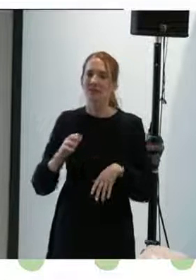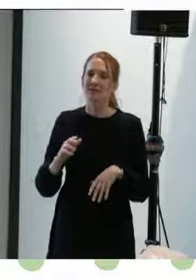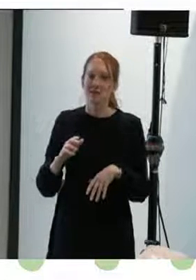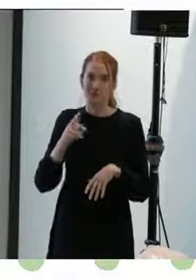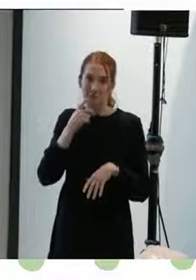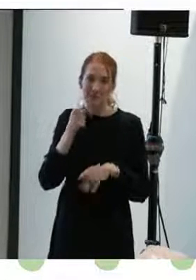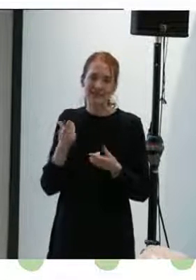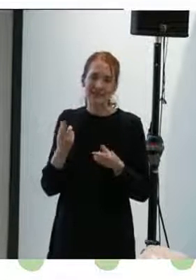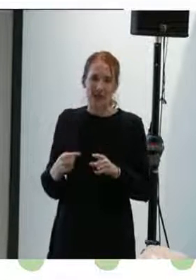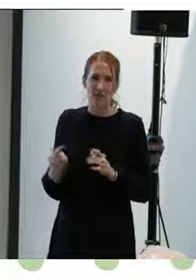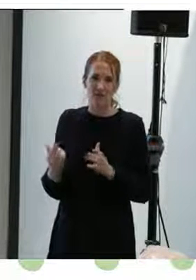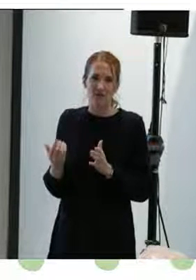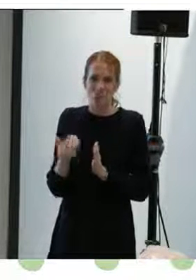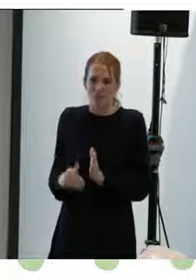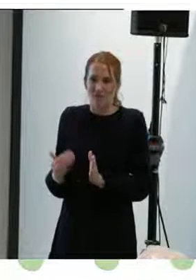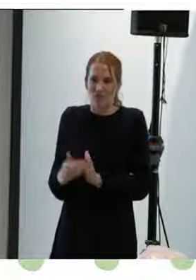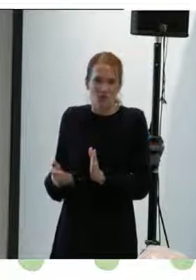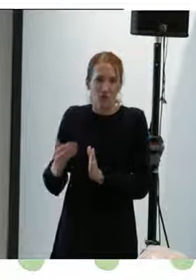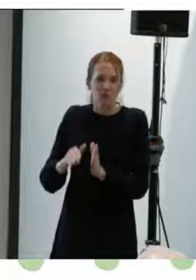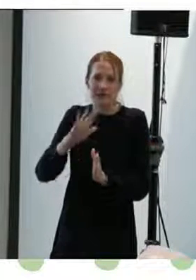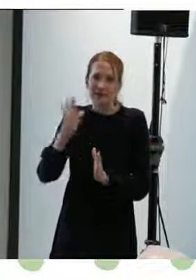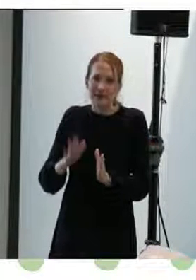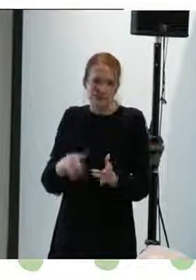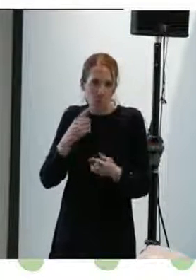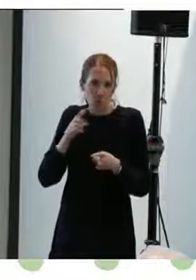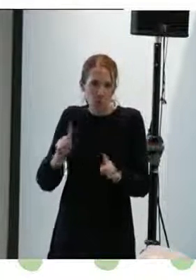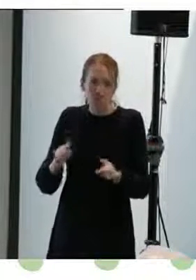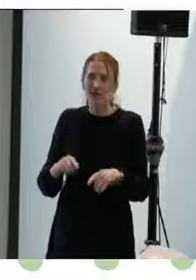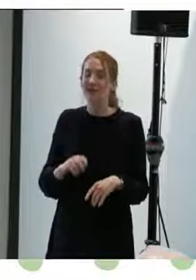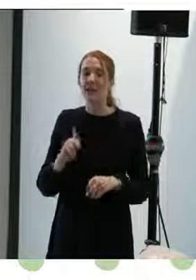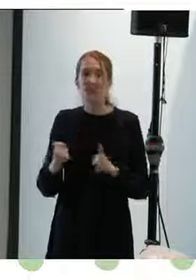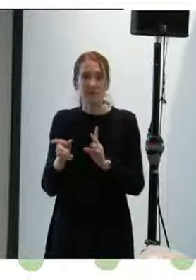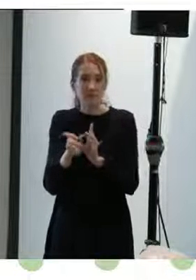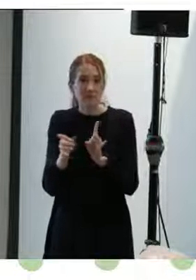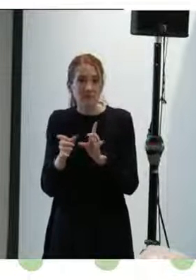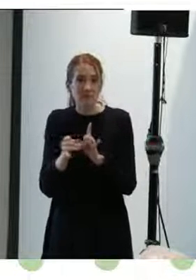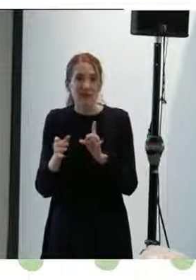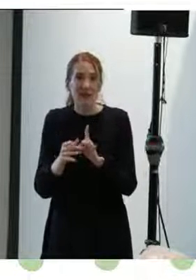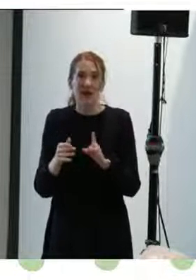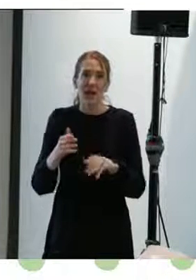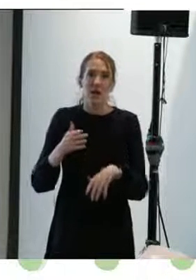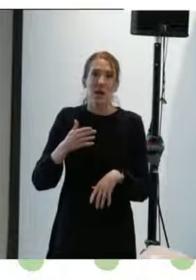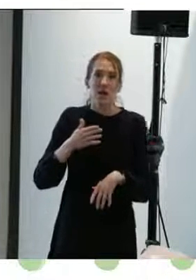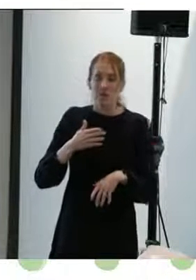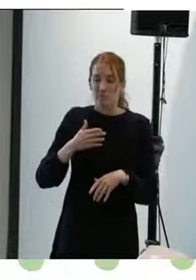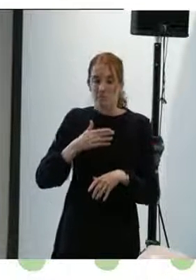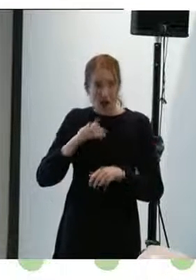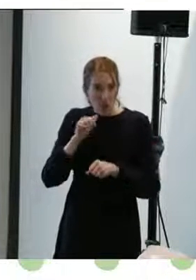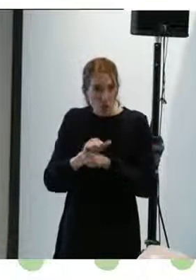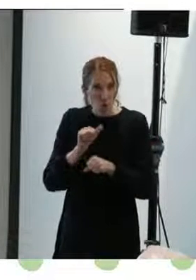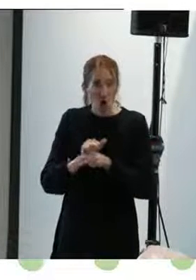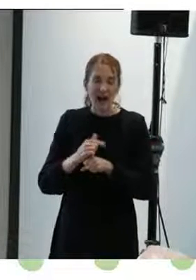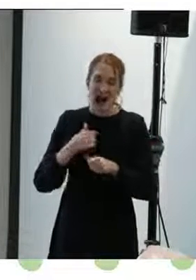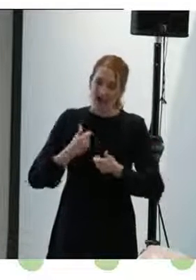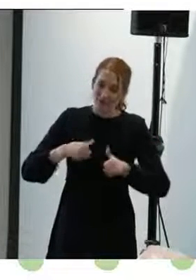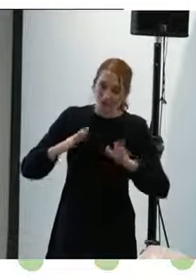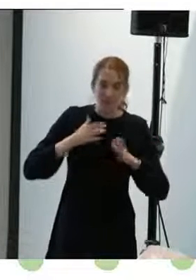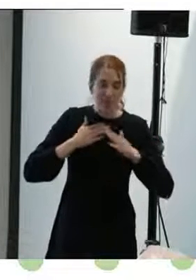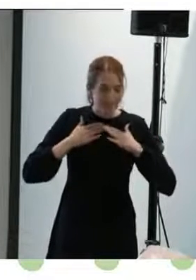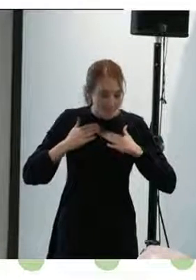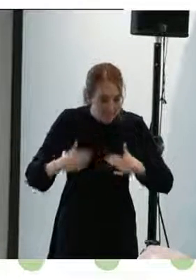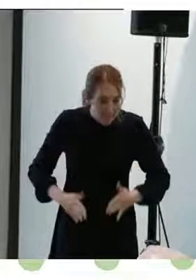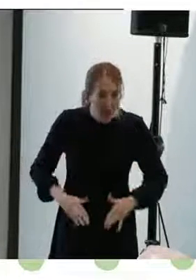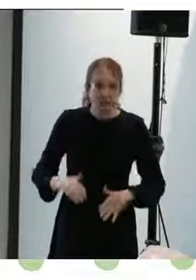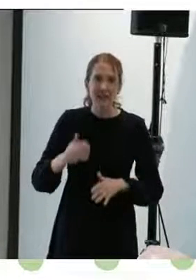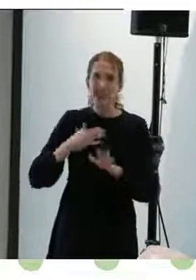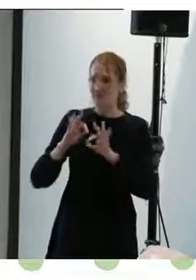I've done it so many times and it never worked out for me. People would say I've broken my body for my workplace. I've given everything to my family, and what did